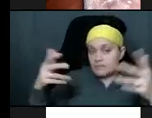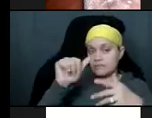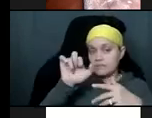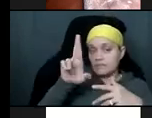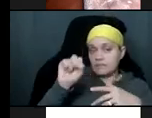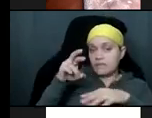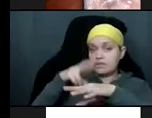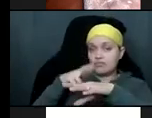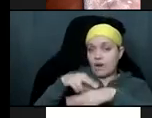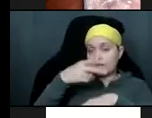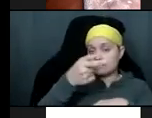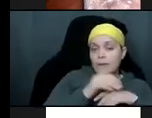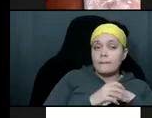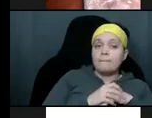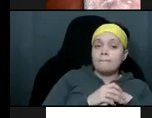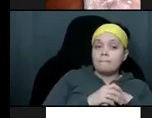Rock.